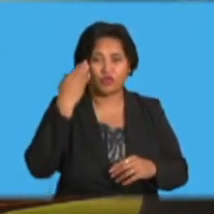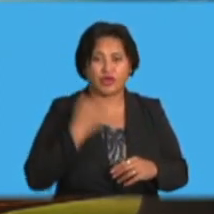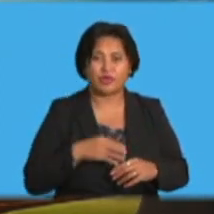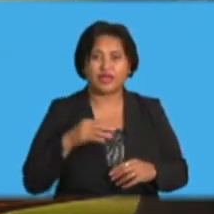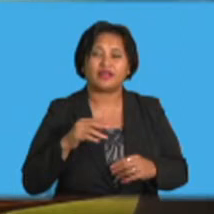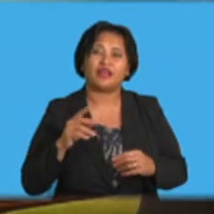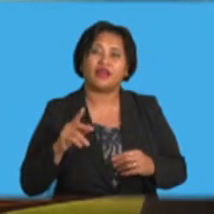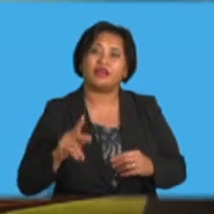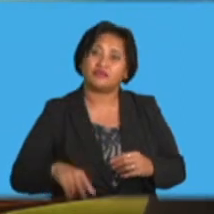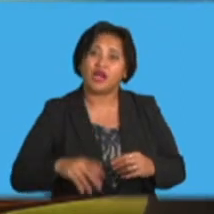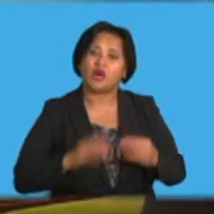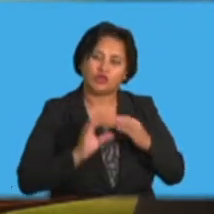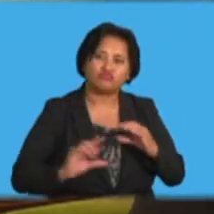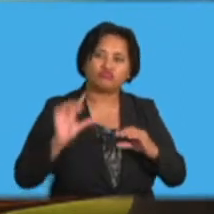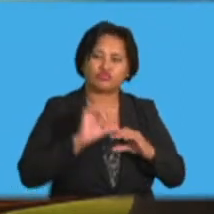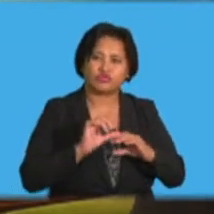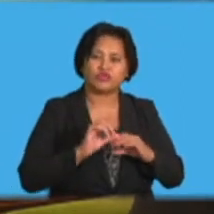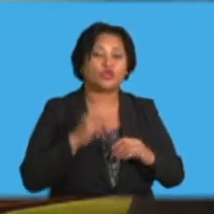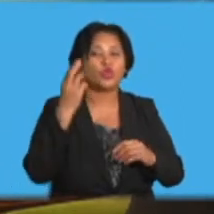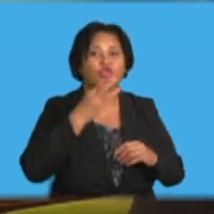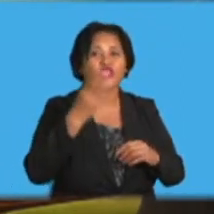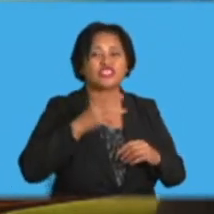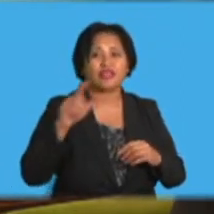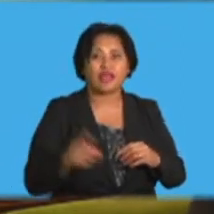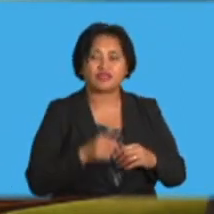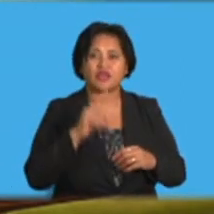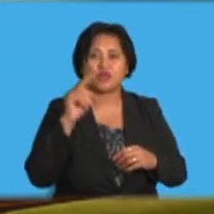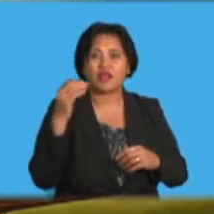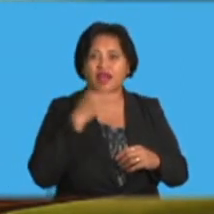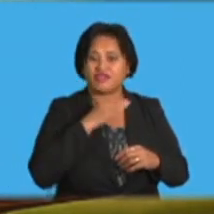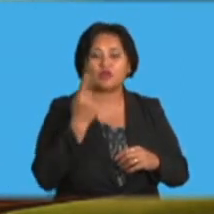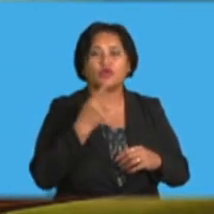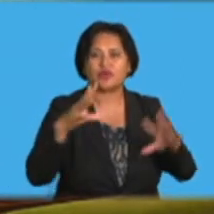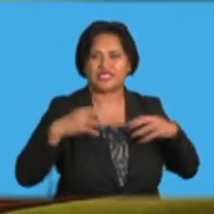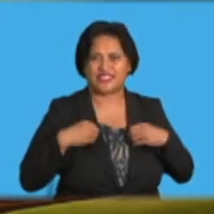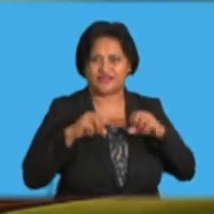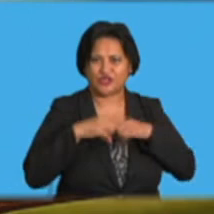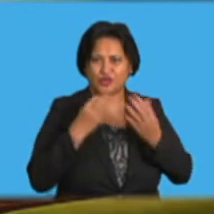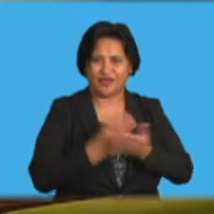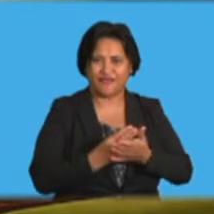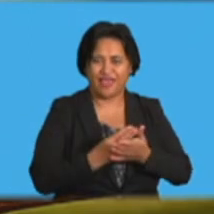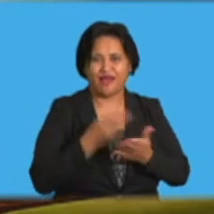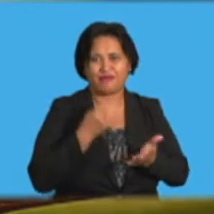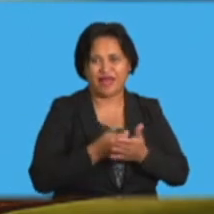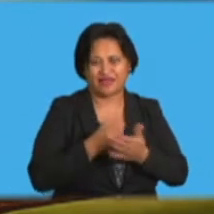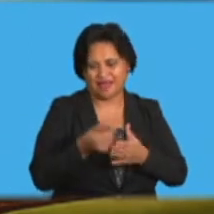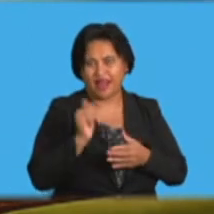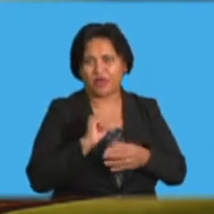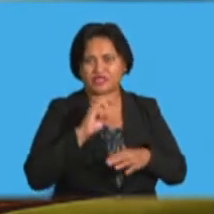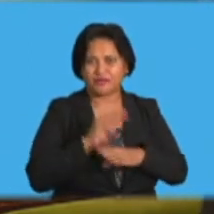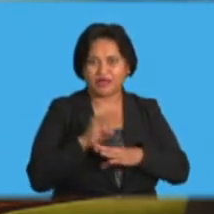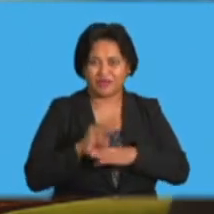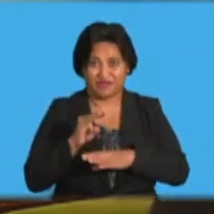additional 1 month top-up to 13,161 social welfare recipients who were affected by the cyclones and the floods.